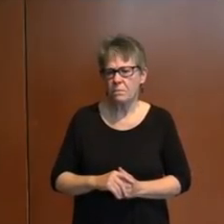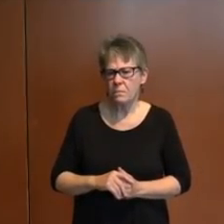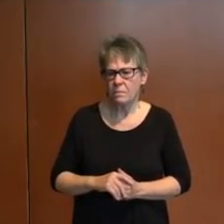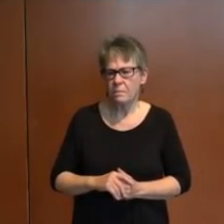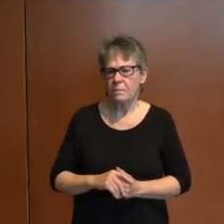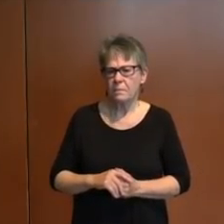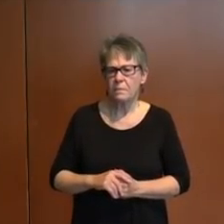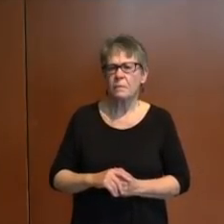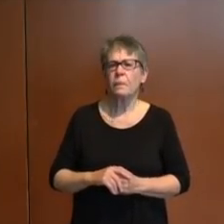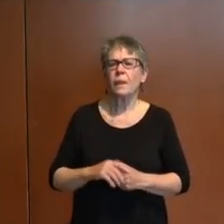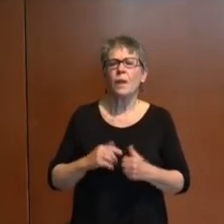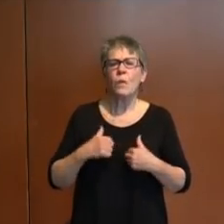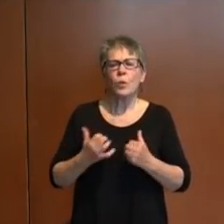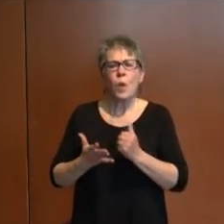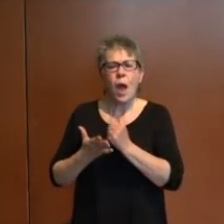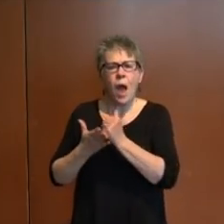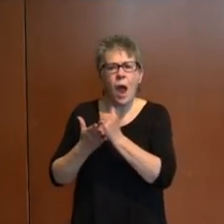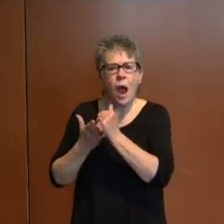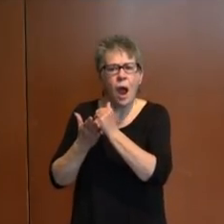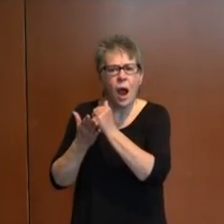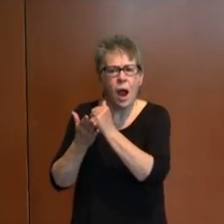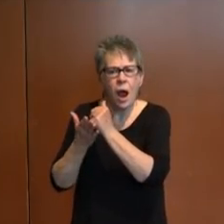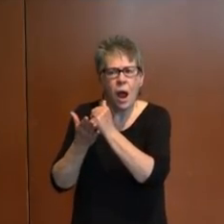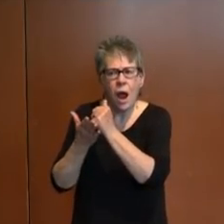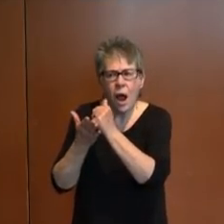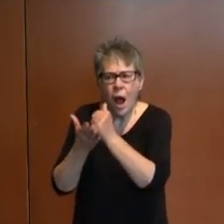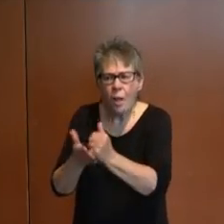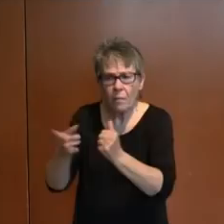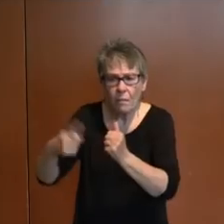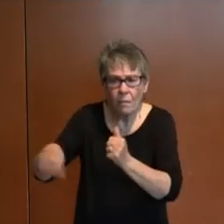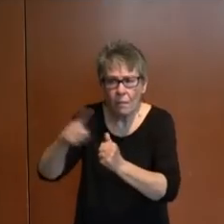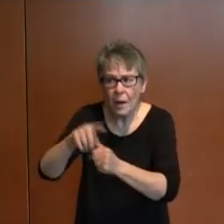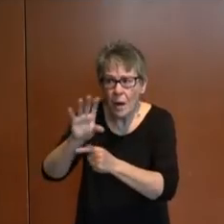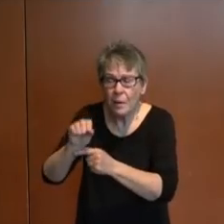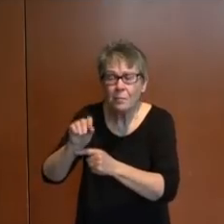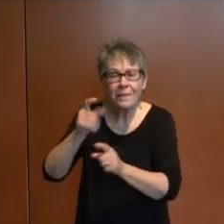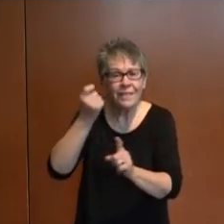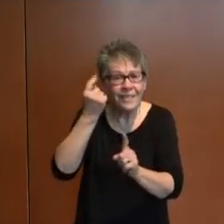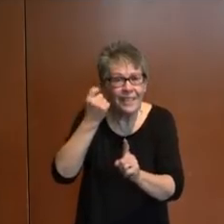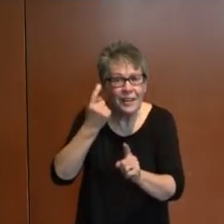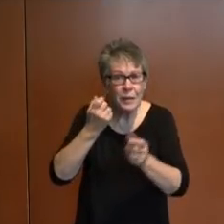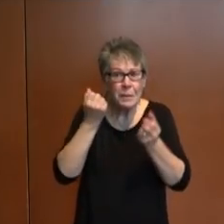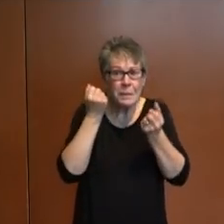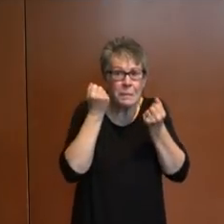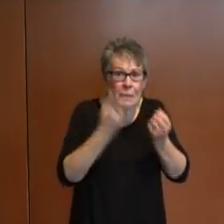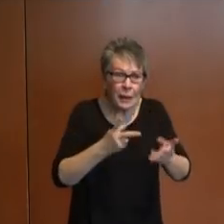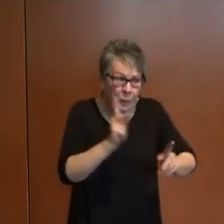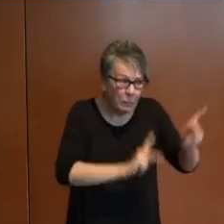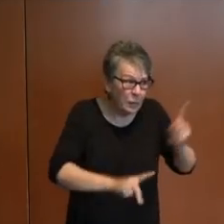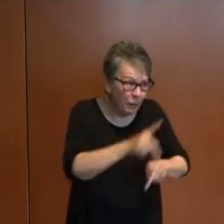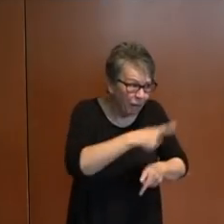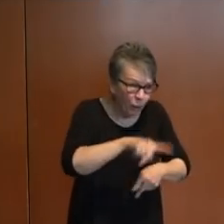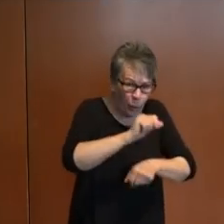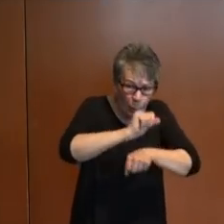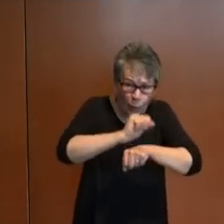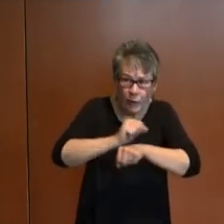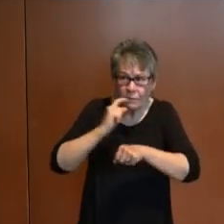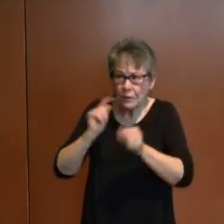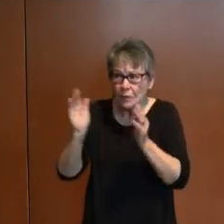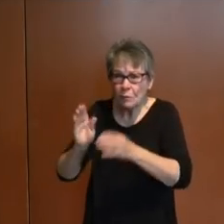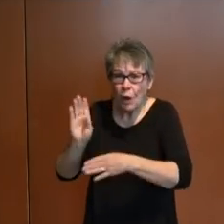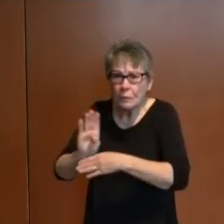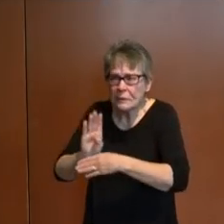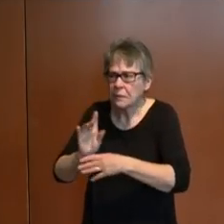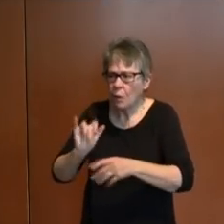also about supporting the men and women who work for them. Our recovery begins with our small businesses.